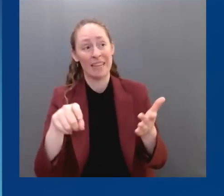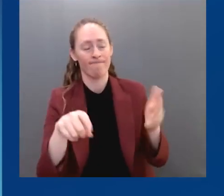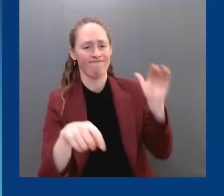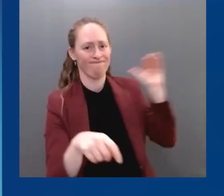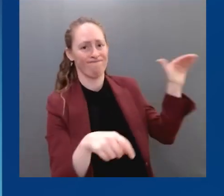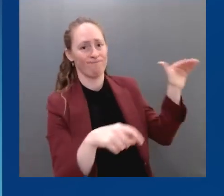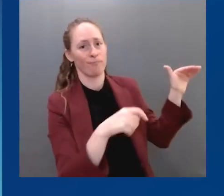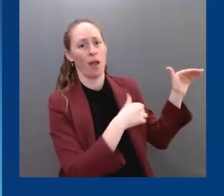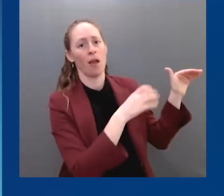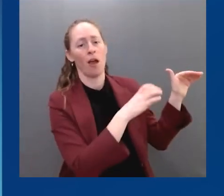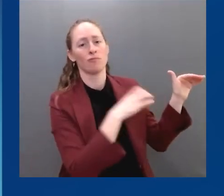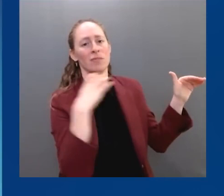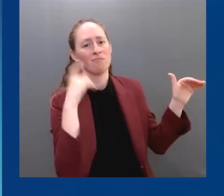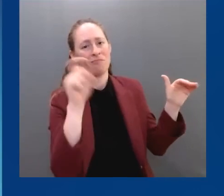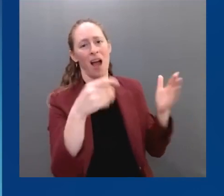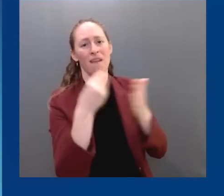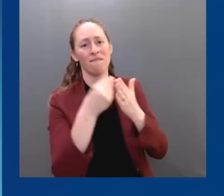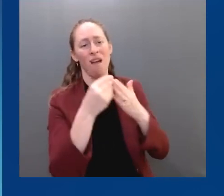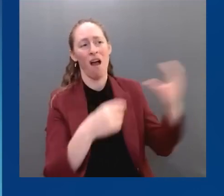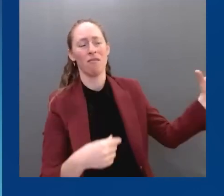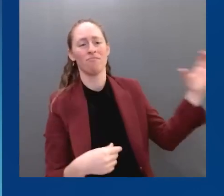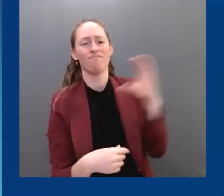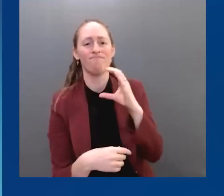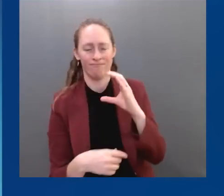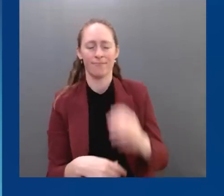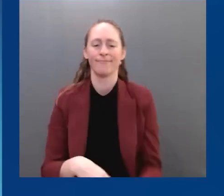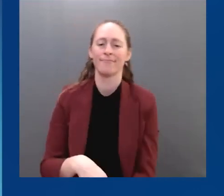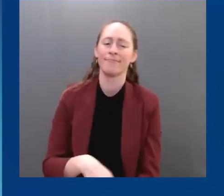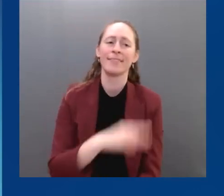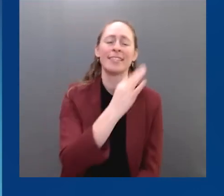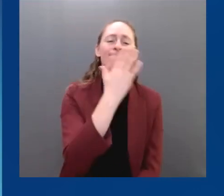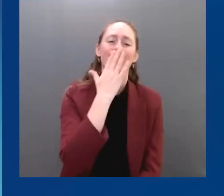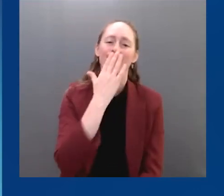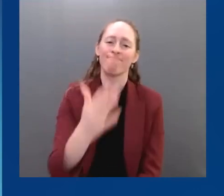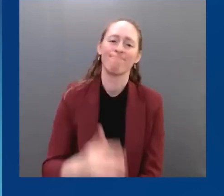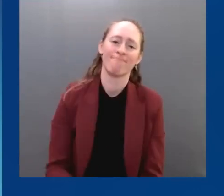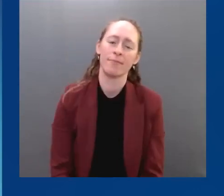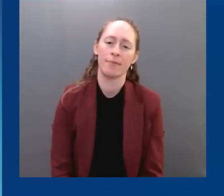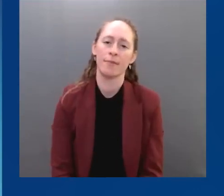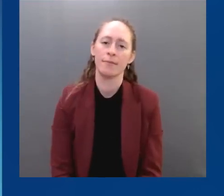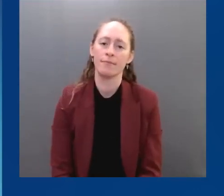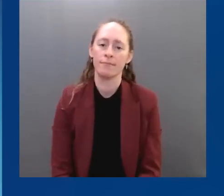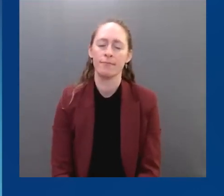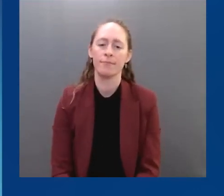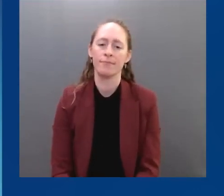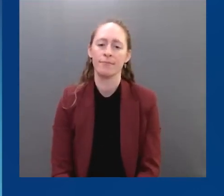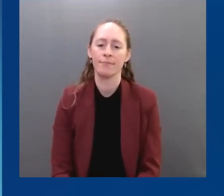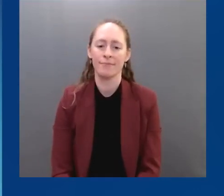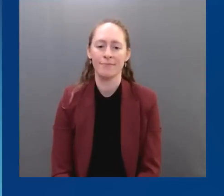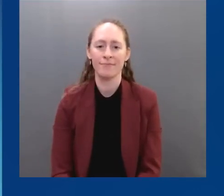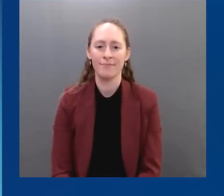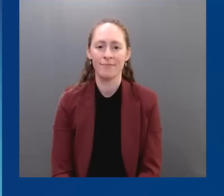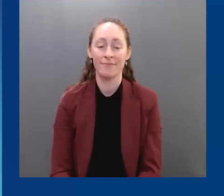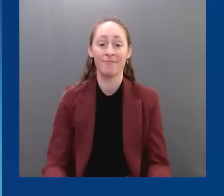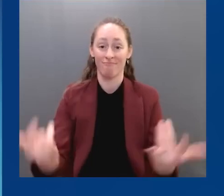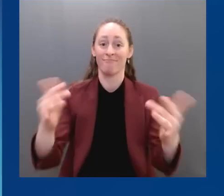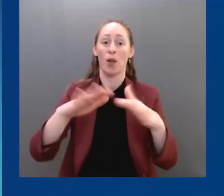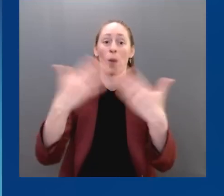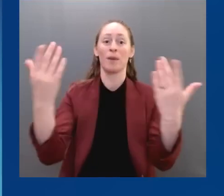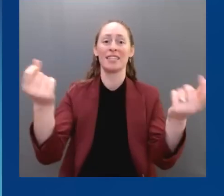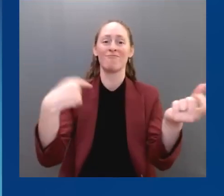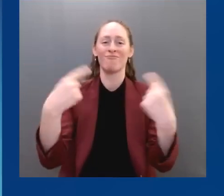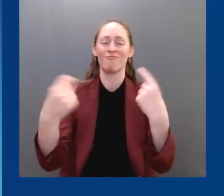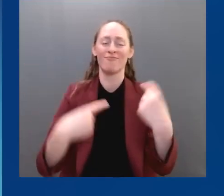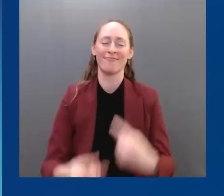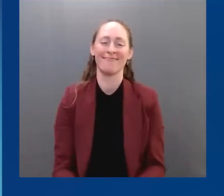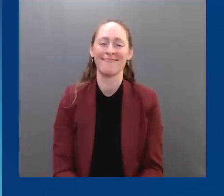Great. Thank you. Thank you, Tony. Thank you, Rochelle. So let's open up to Q&A. And we're going to have moderating the Q&A session is Subhan